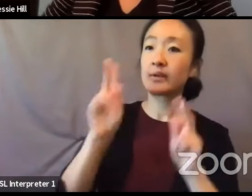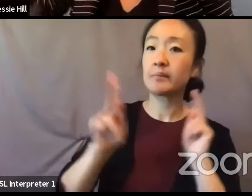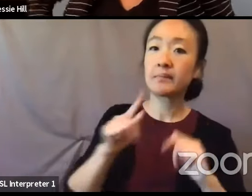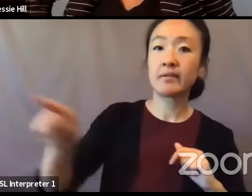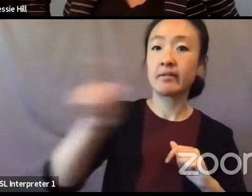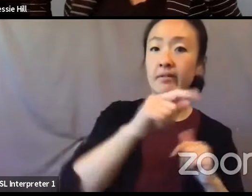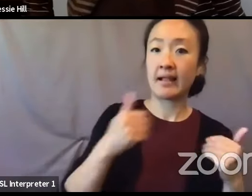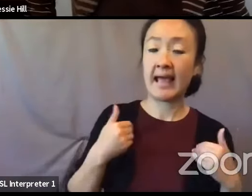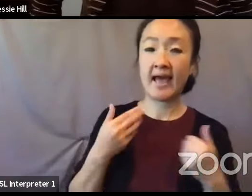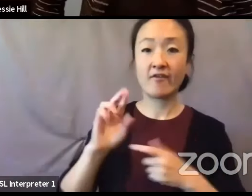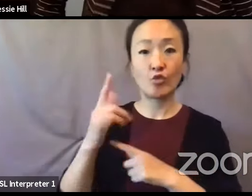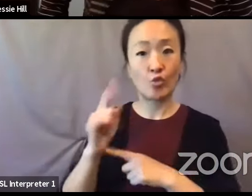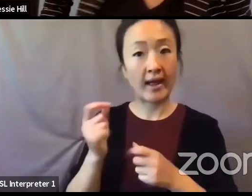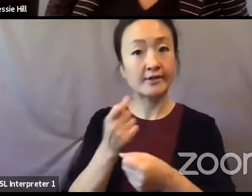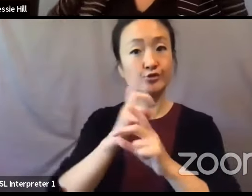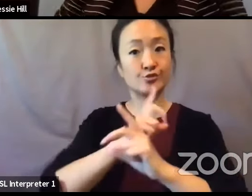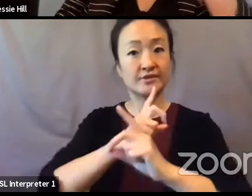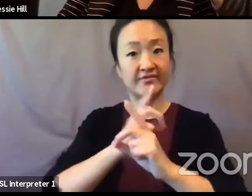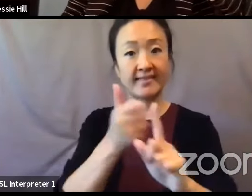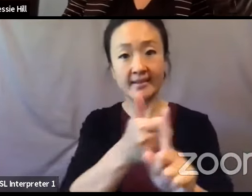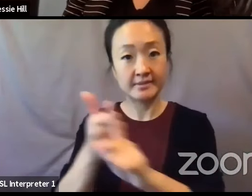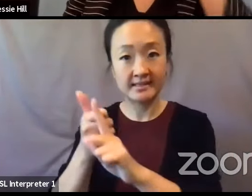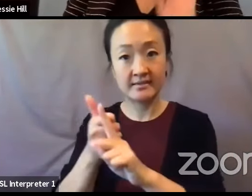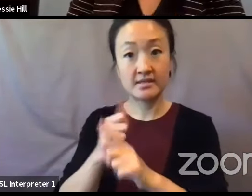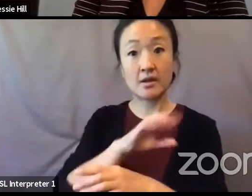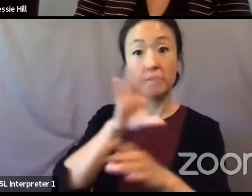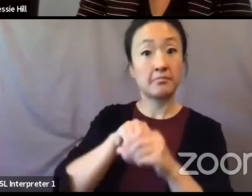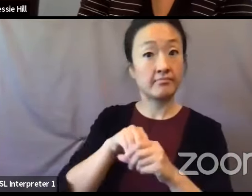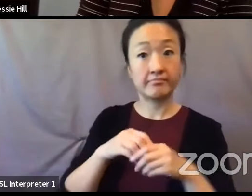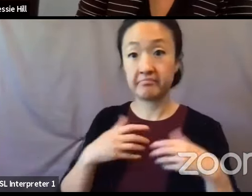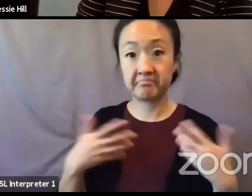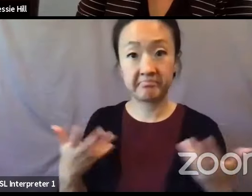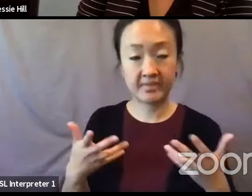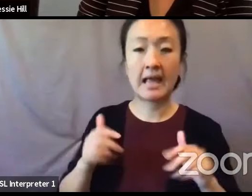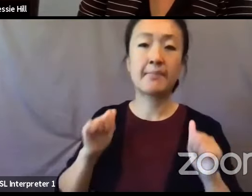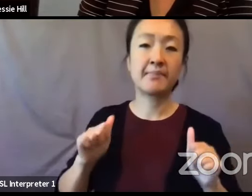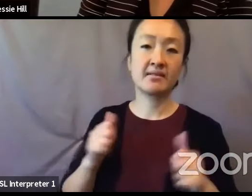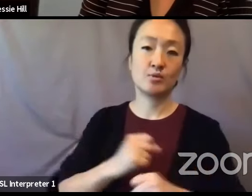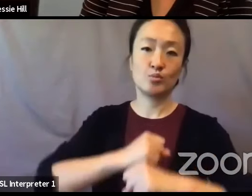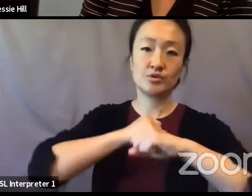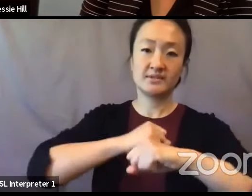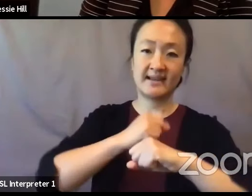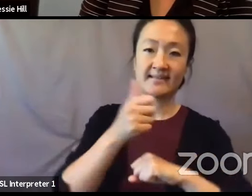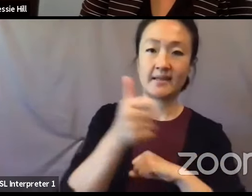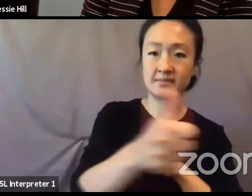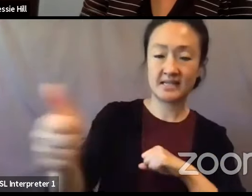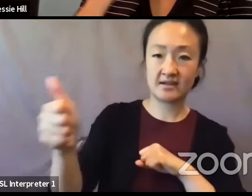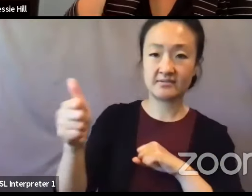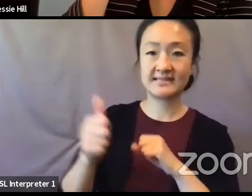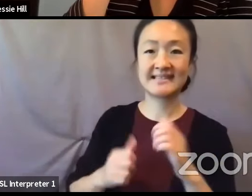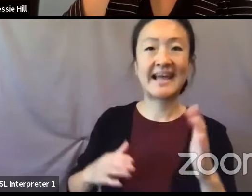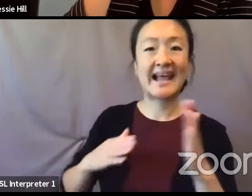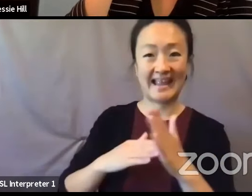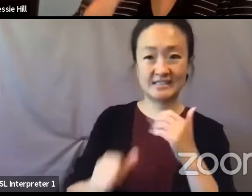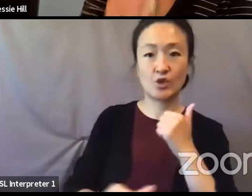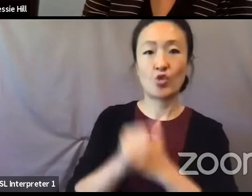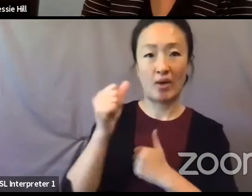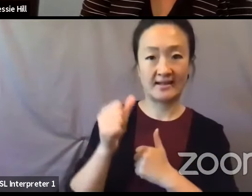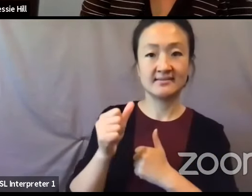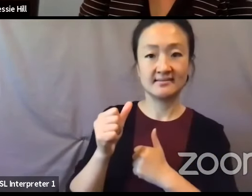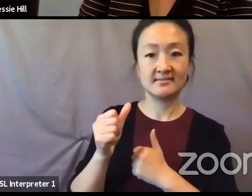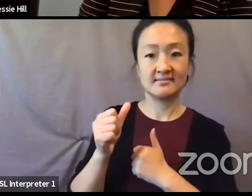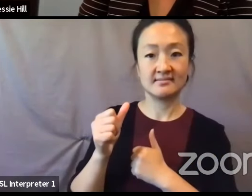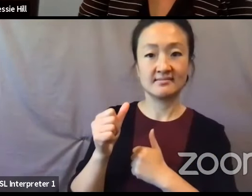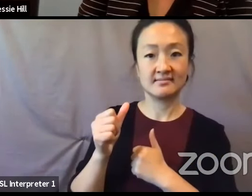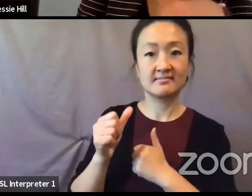to defend themselves, and part of that is the ability to protect themselves against threats, including ultimately